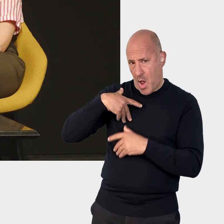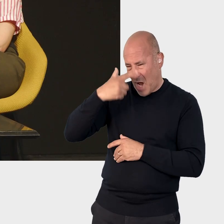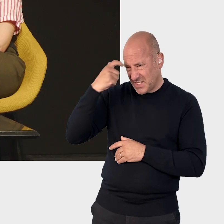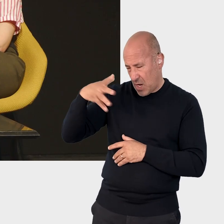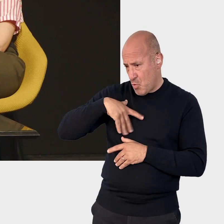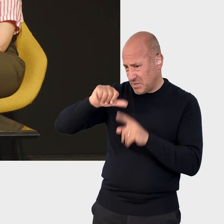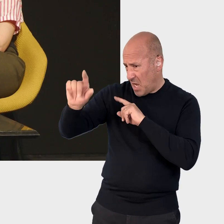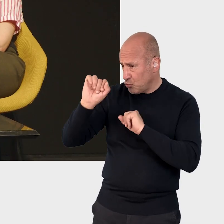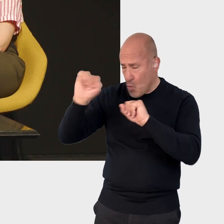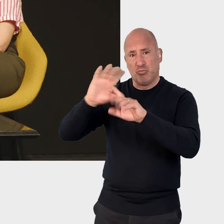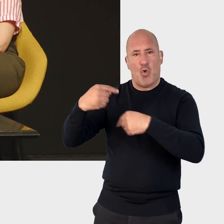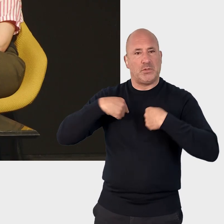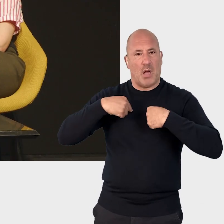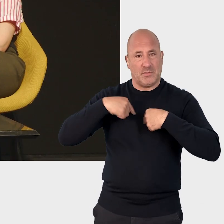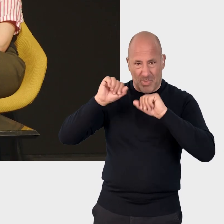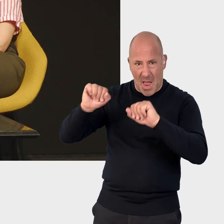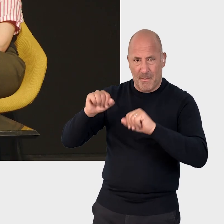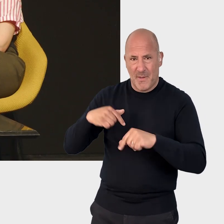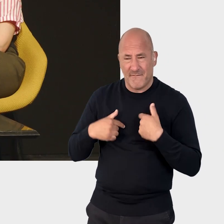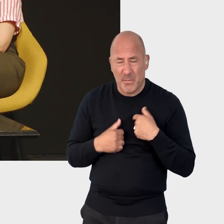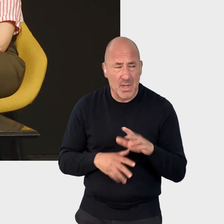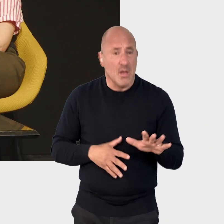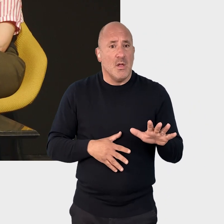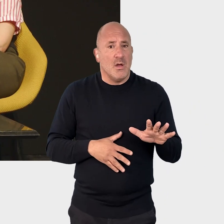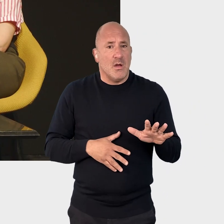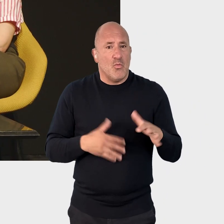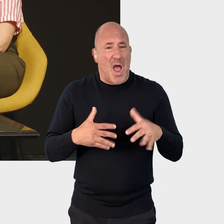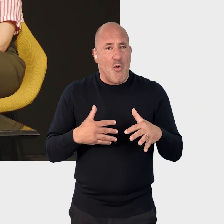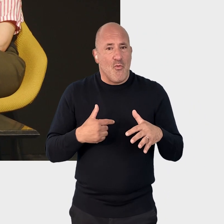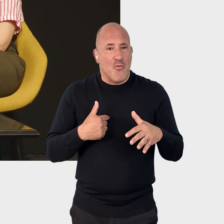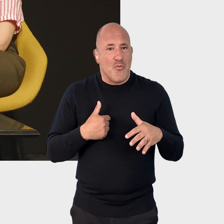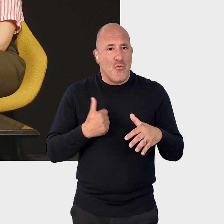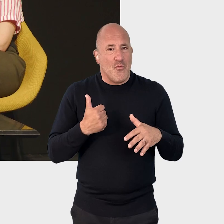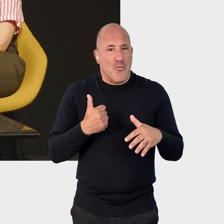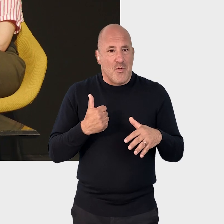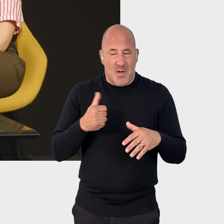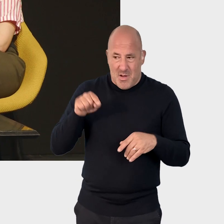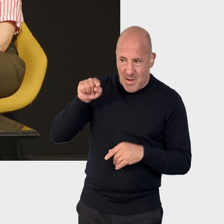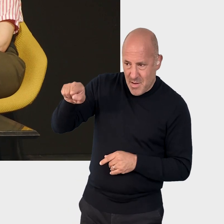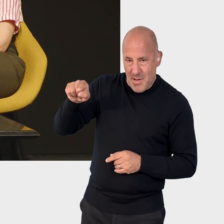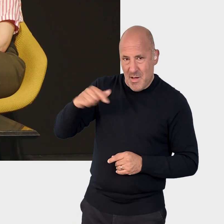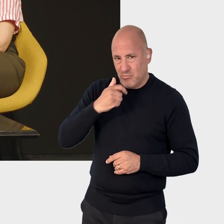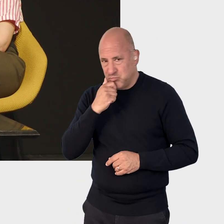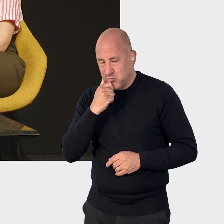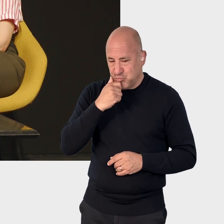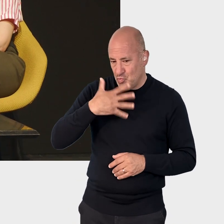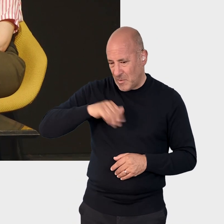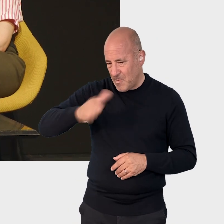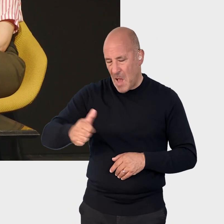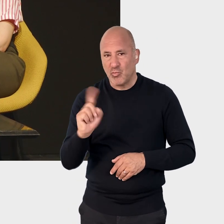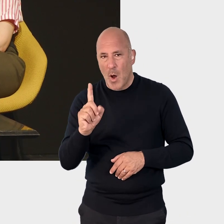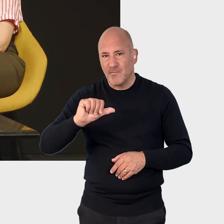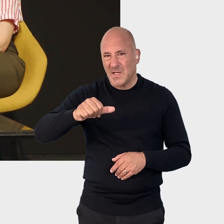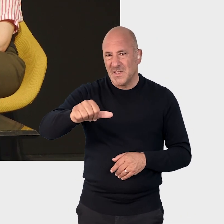We want you to work with the community to understand where they would like to take it next. And that's a really